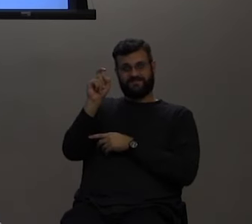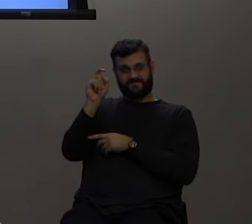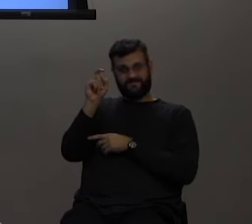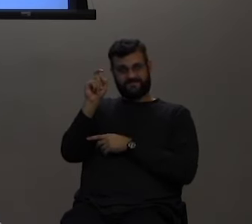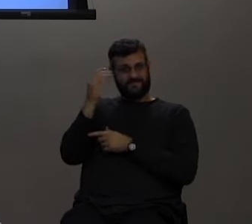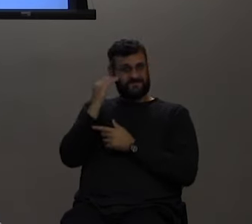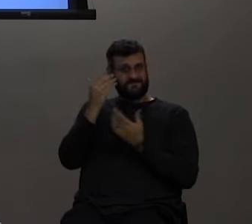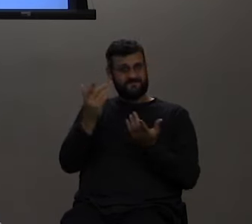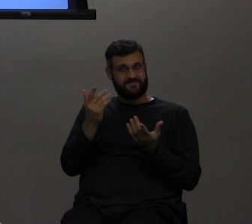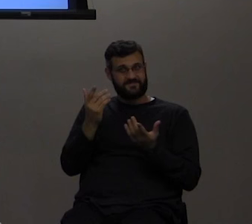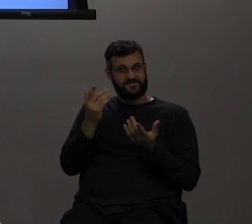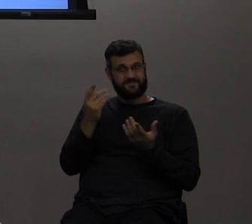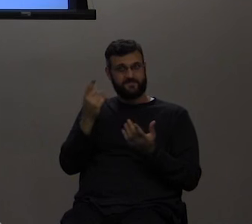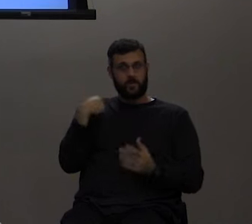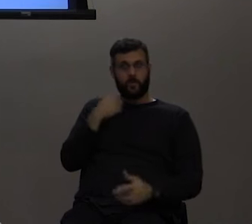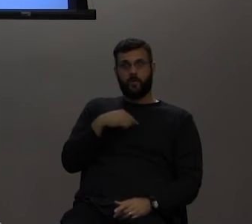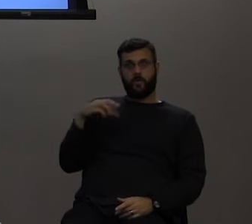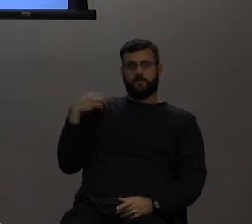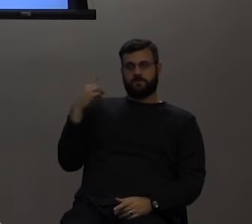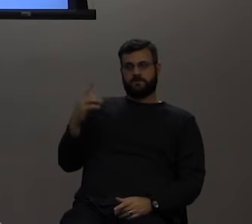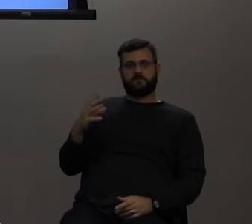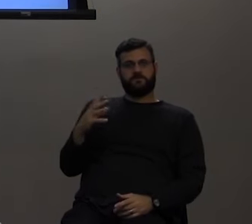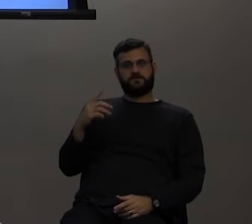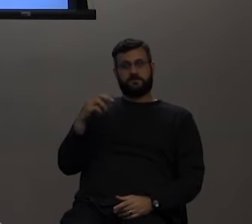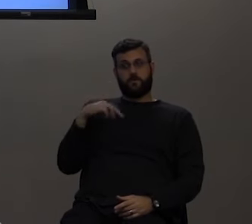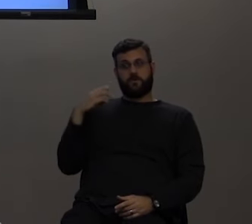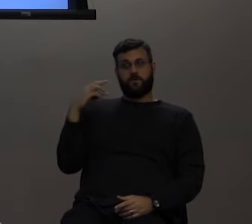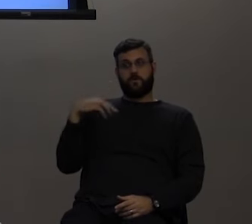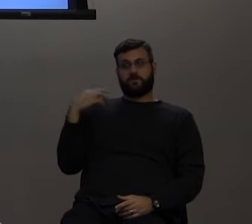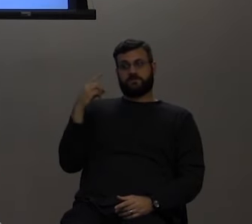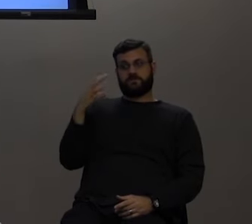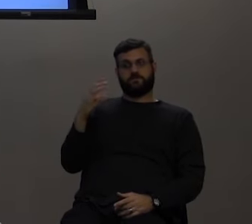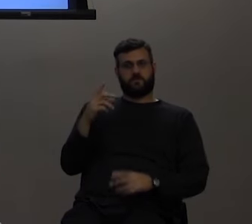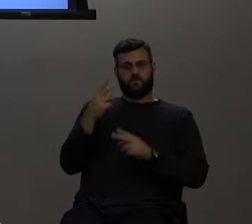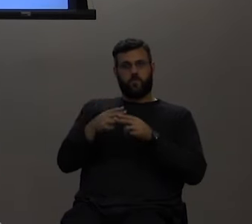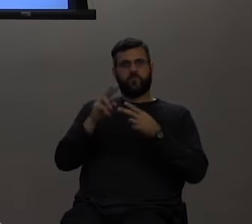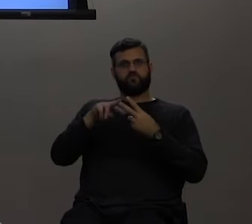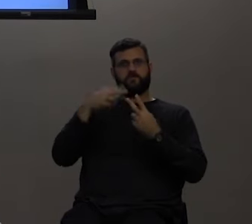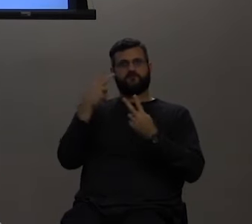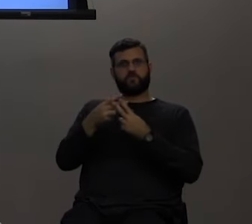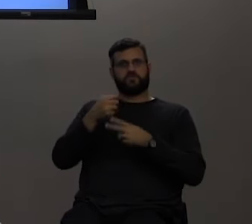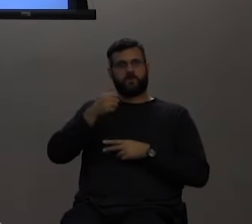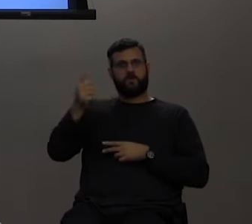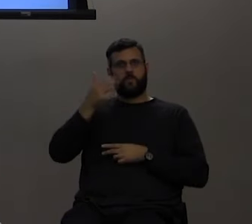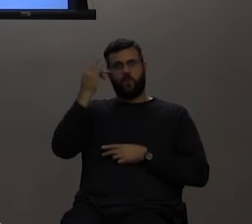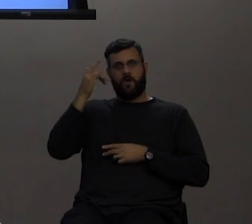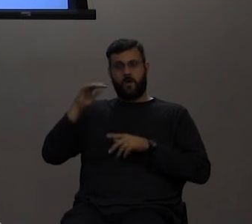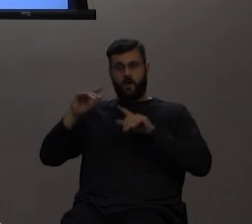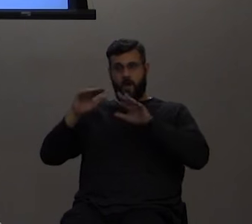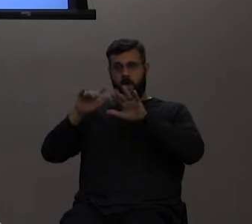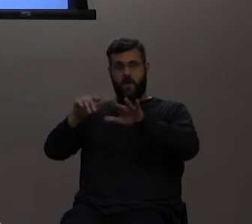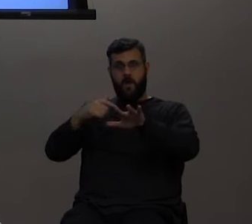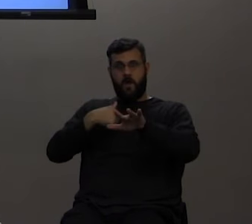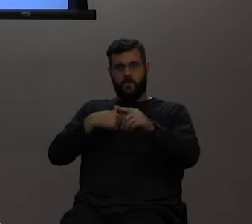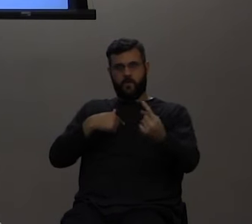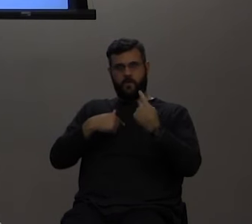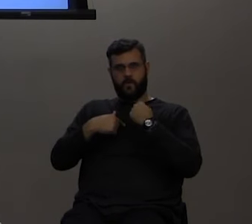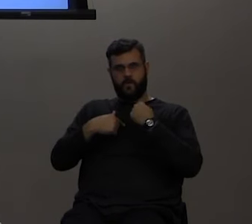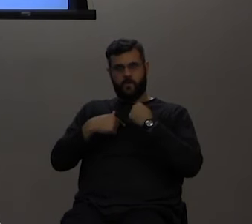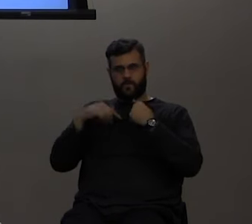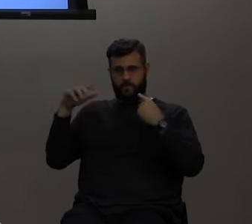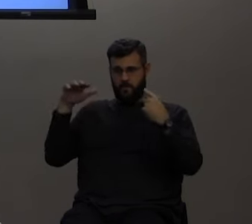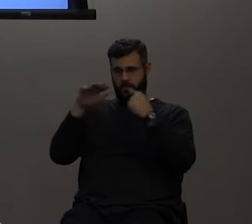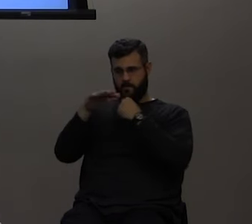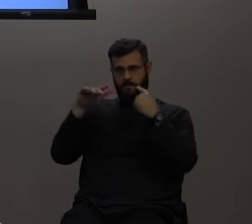doing what, you know, us DC folks call the reverse commute, which is I'm gonna go against the traffic. But it's a testament to